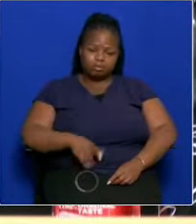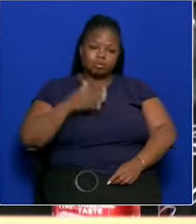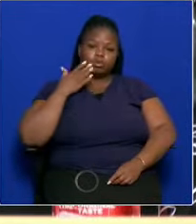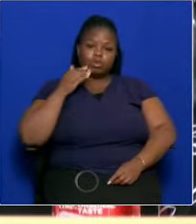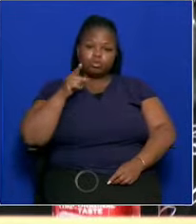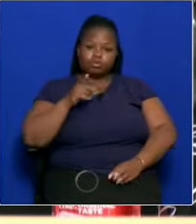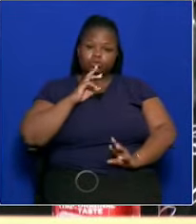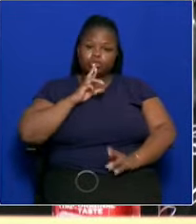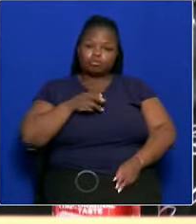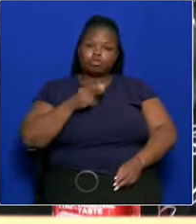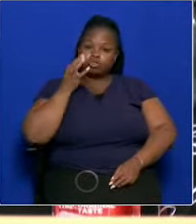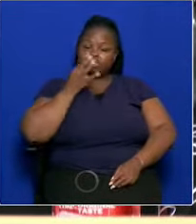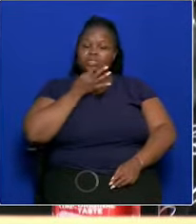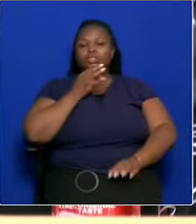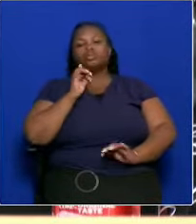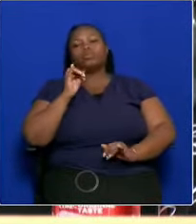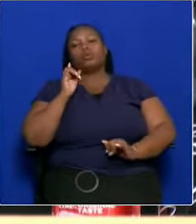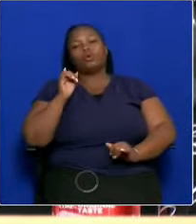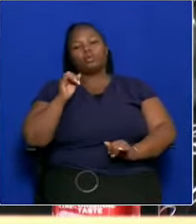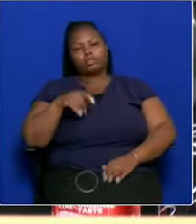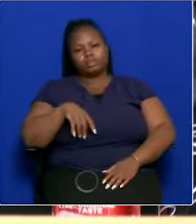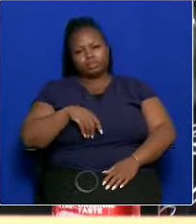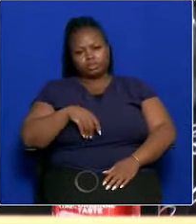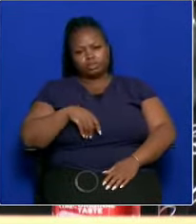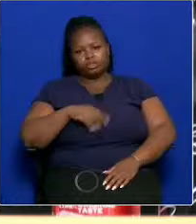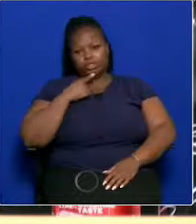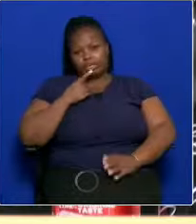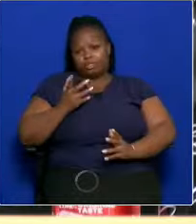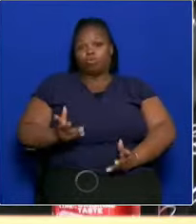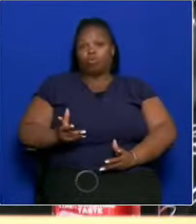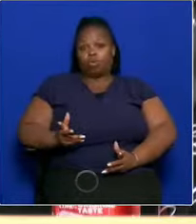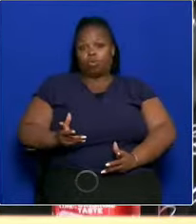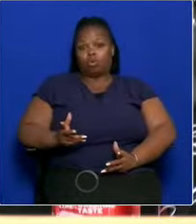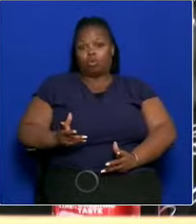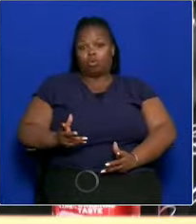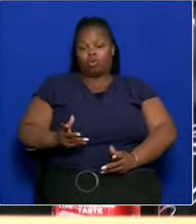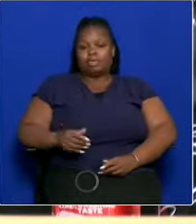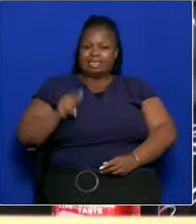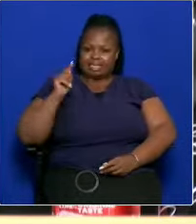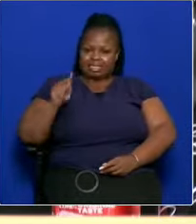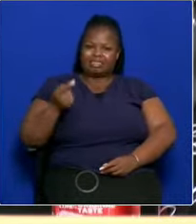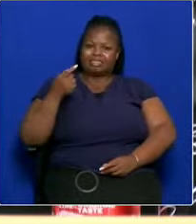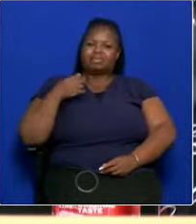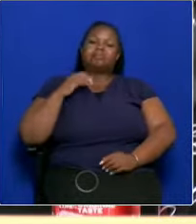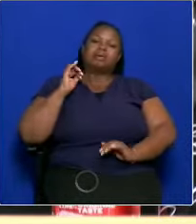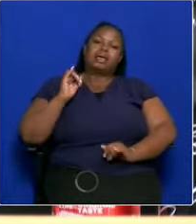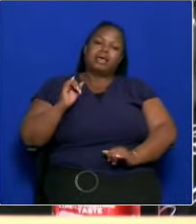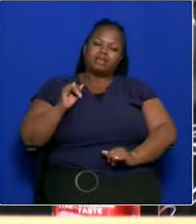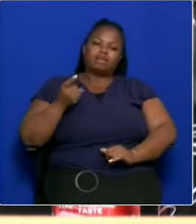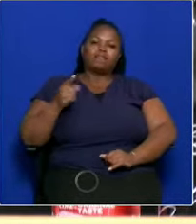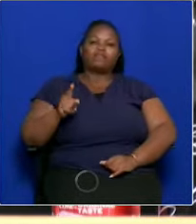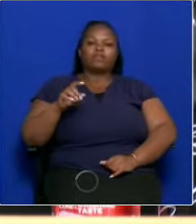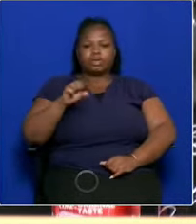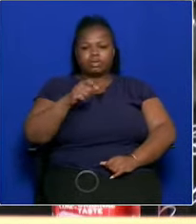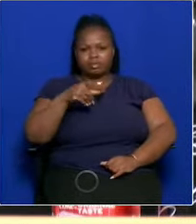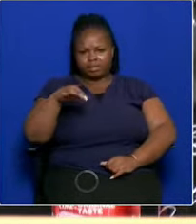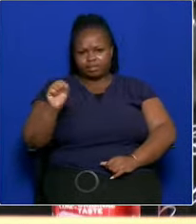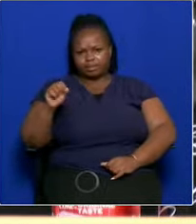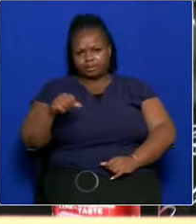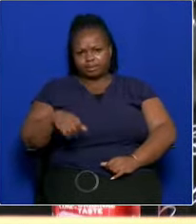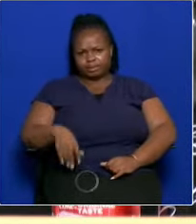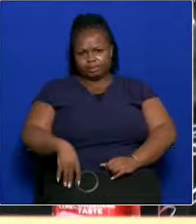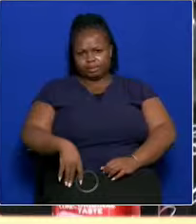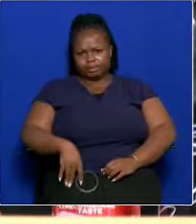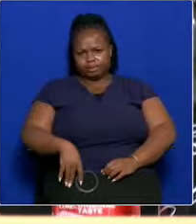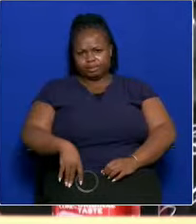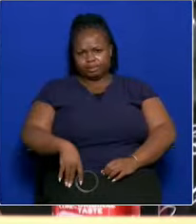too bad for SAPS, you actually do say that. You say, this is bad, it's not a good look for SAPS. So I'm